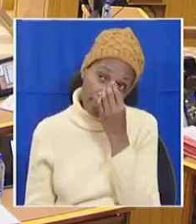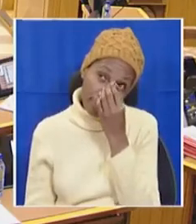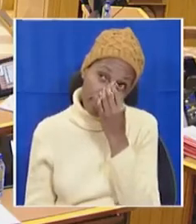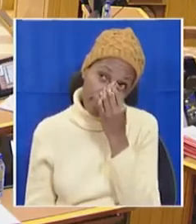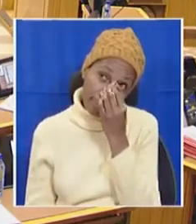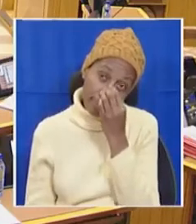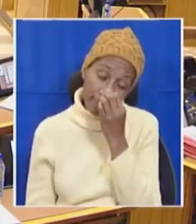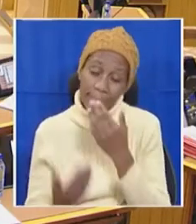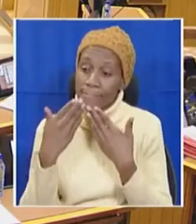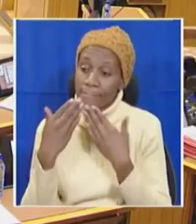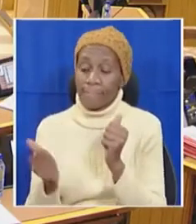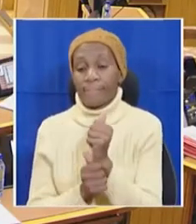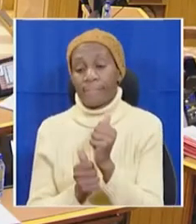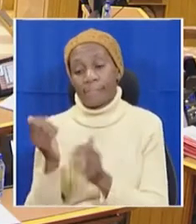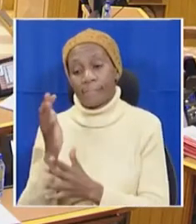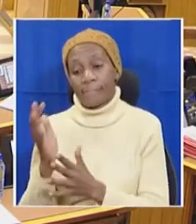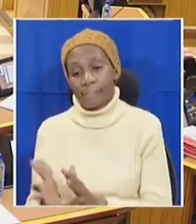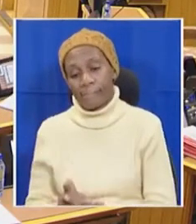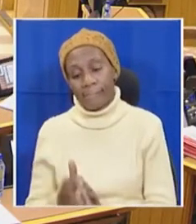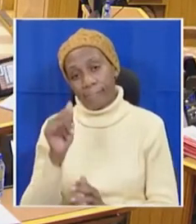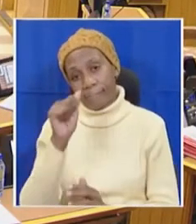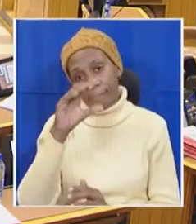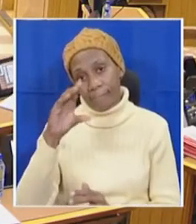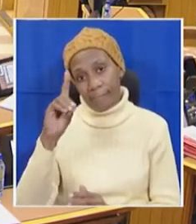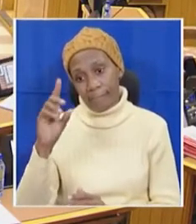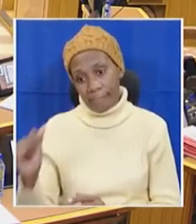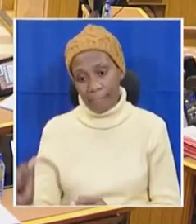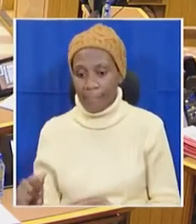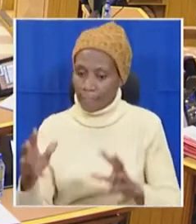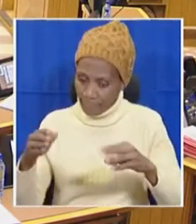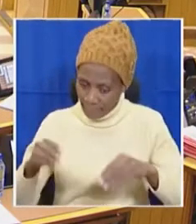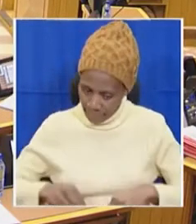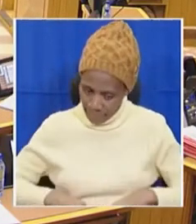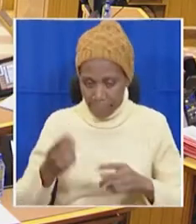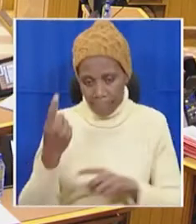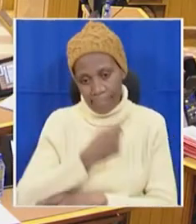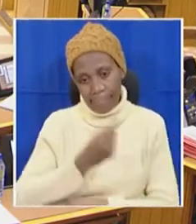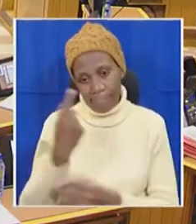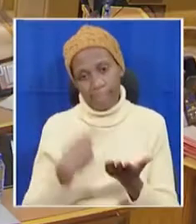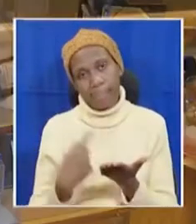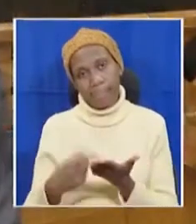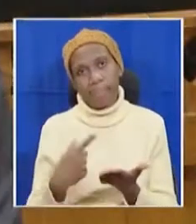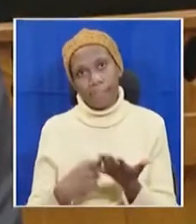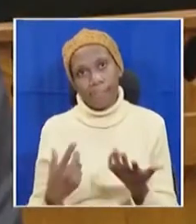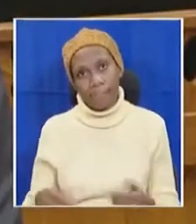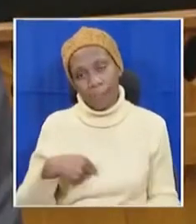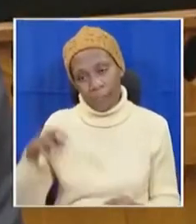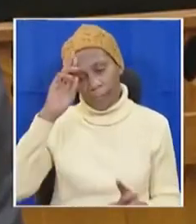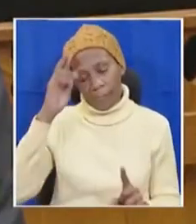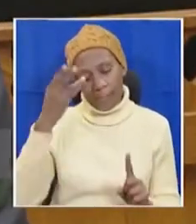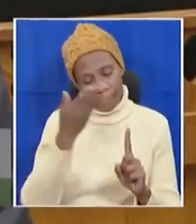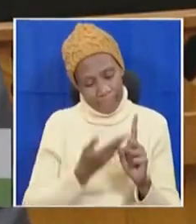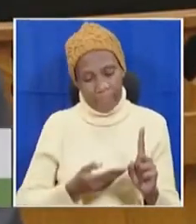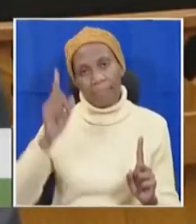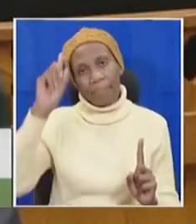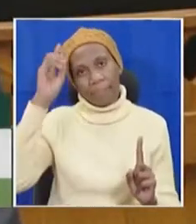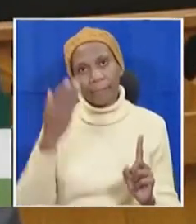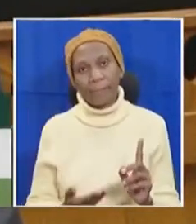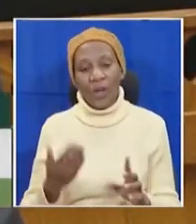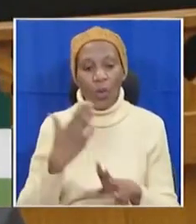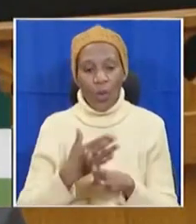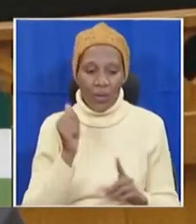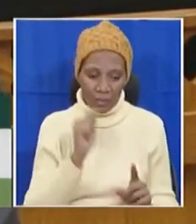Thank you, Deputy Speaker. Deputy Speaker, the ACDP welcomes this Africa Day debate on the rich legacy that former President Mandela has left not